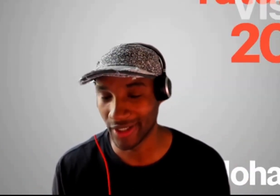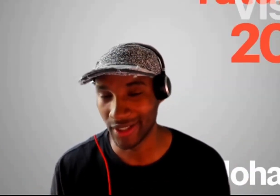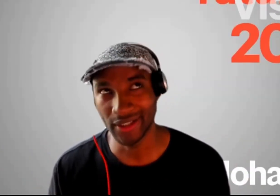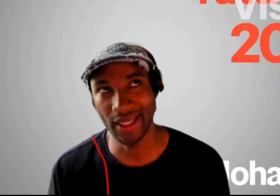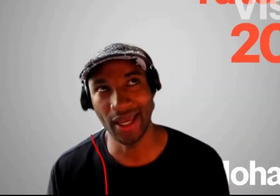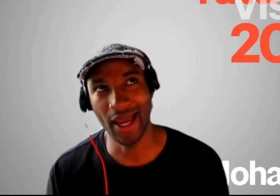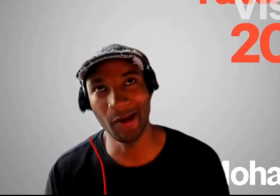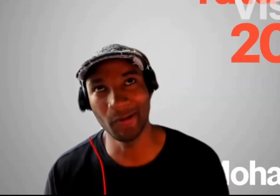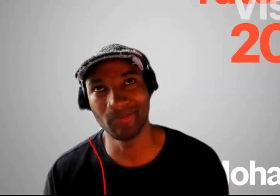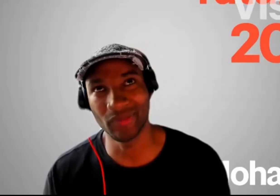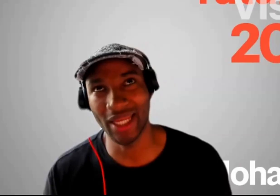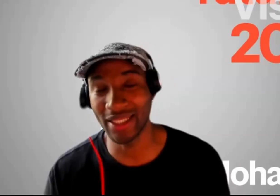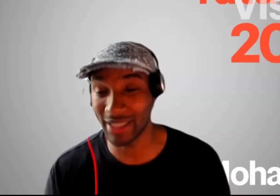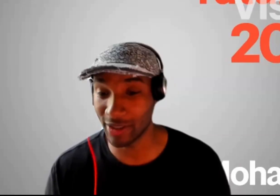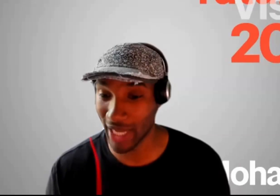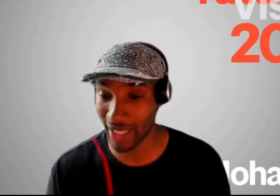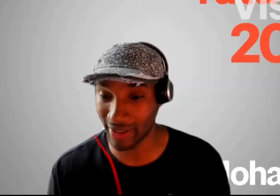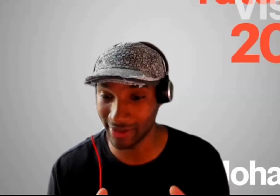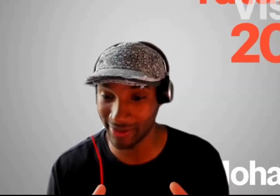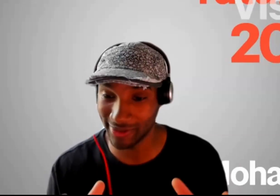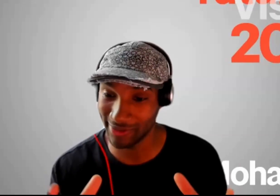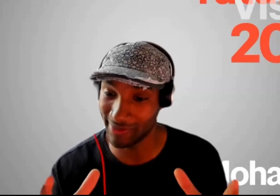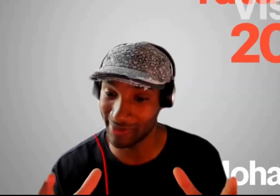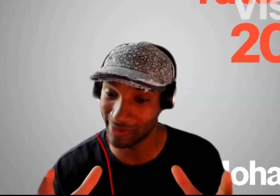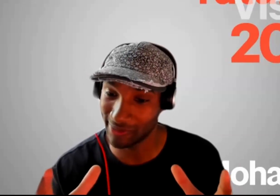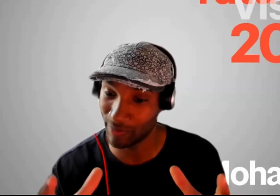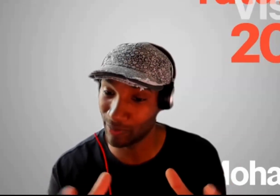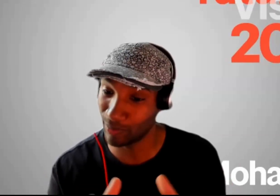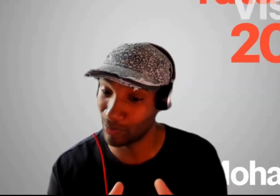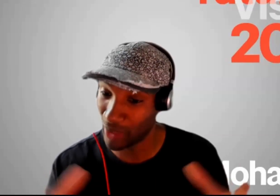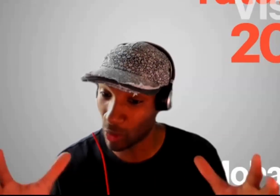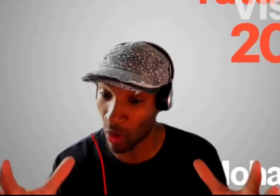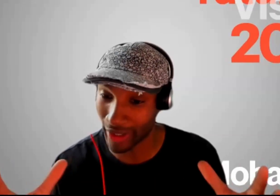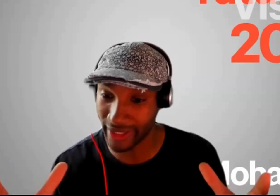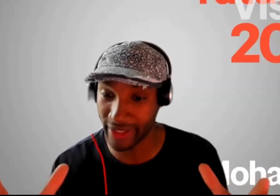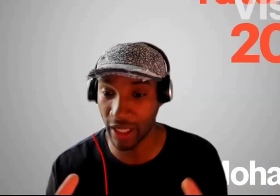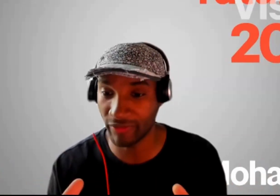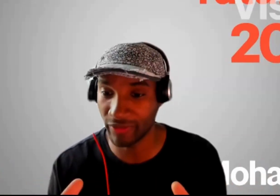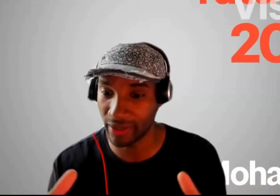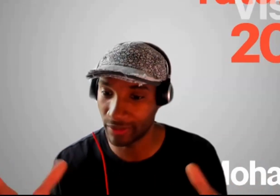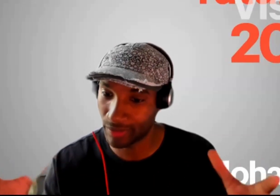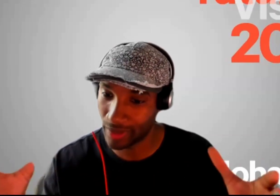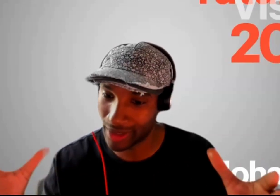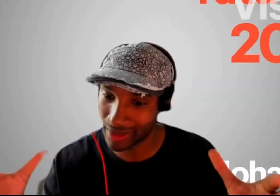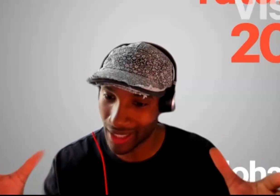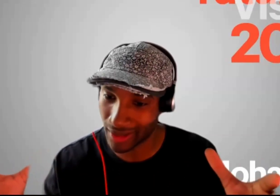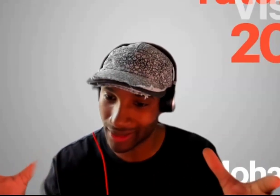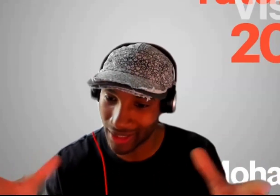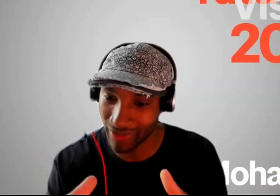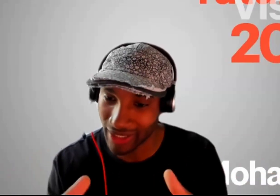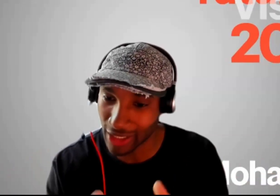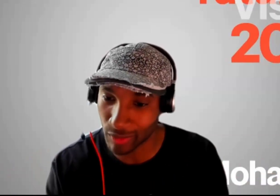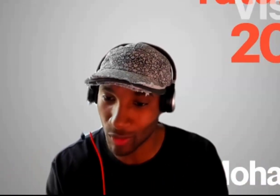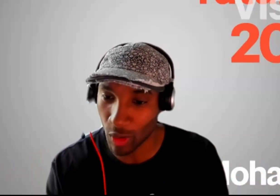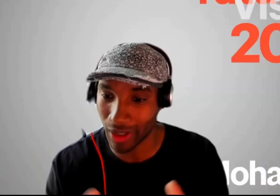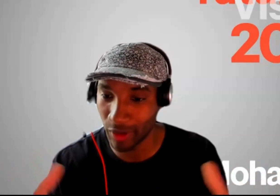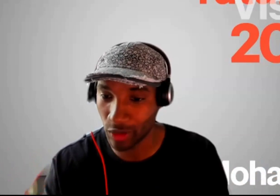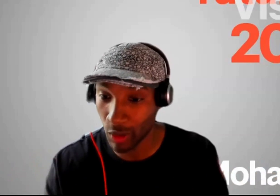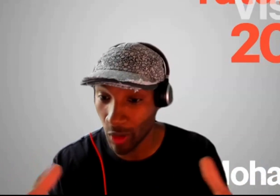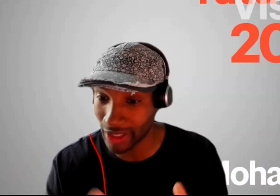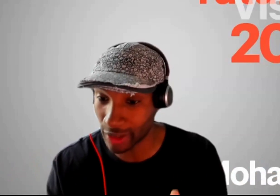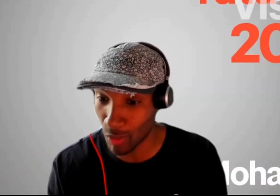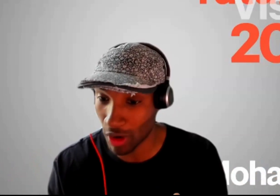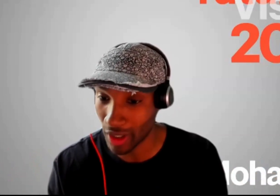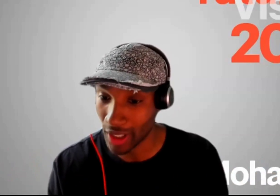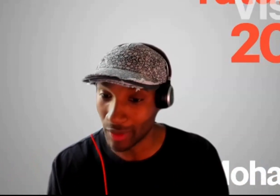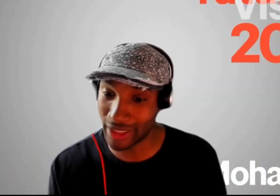together. Yeah, and it's also like a big word in itself, but like living in a small world because